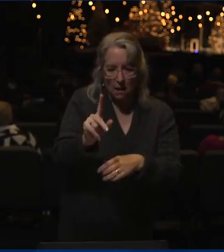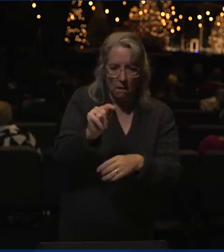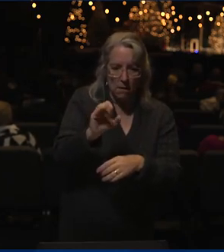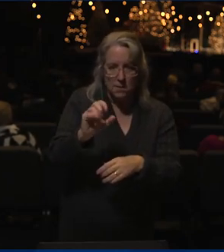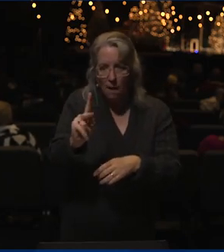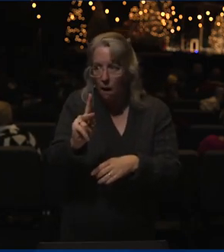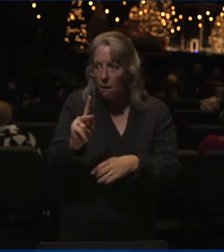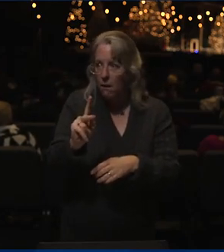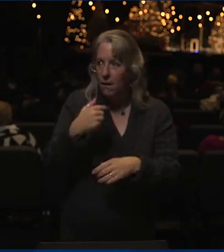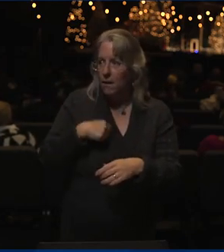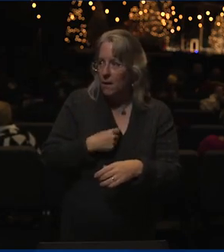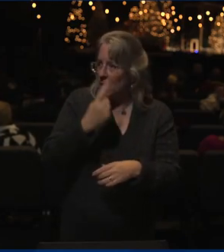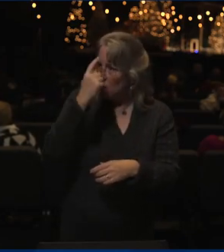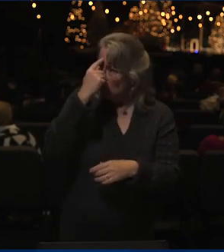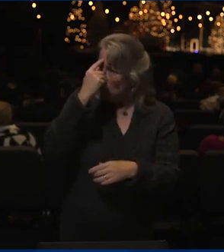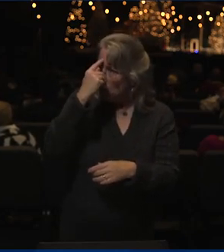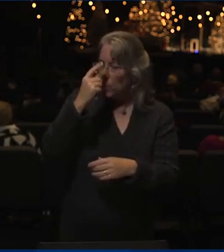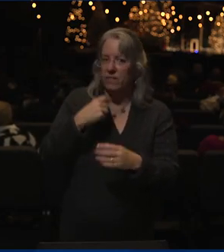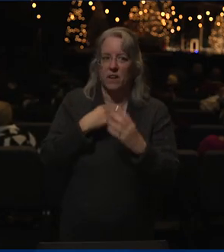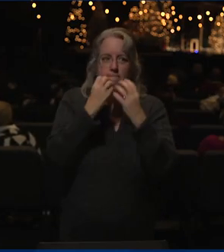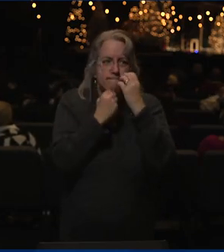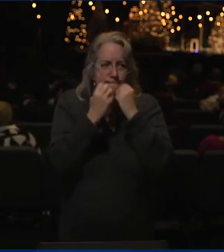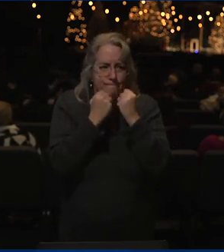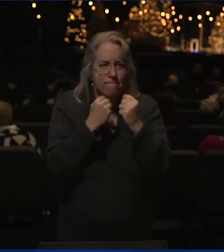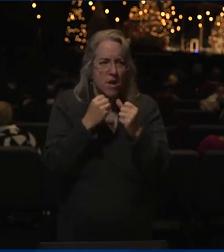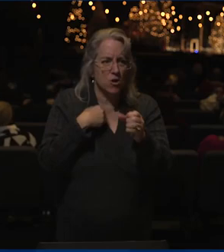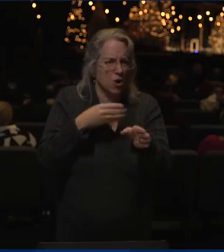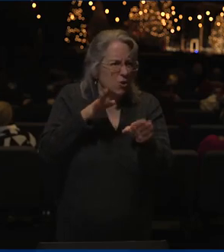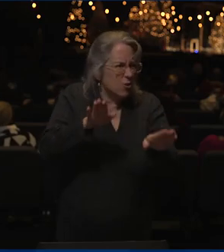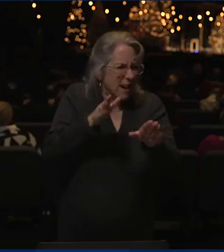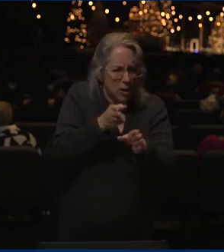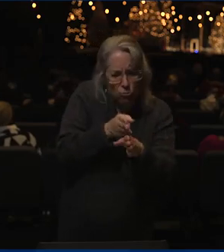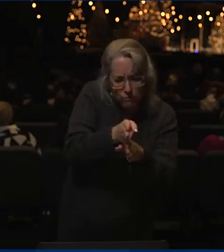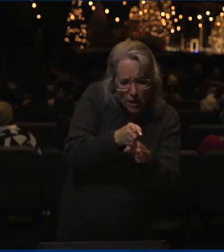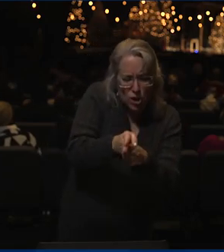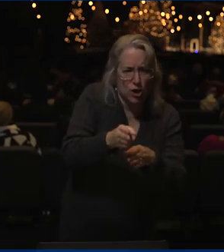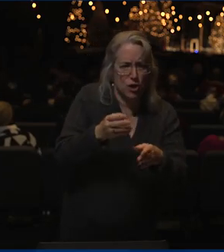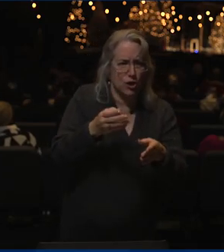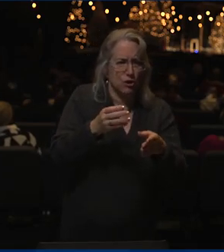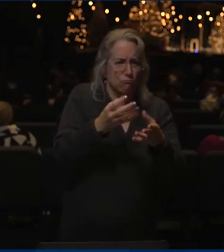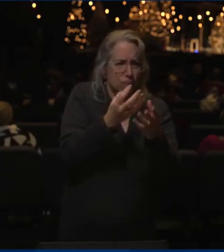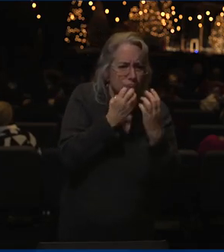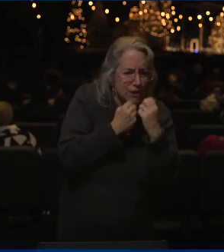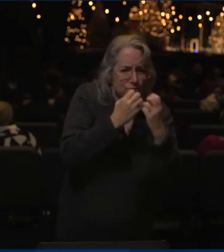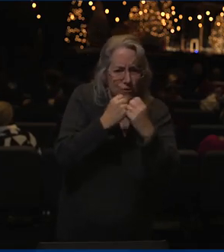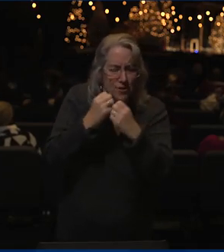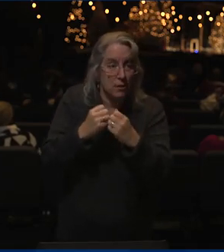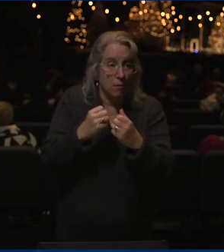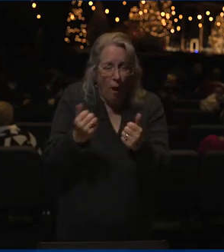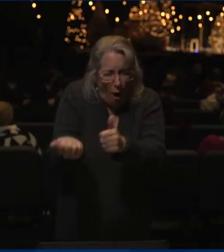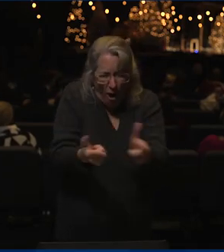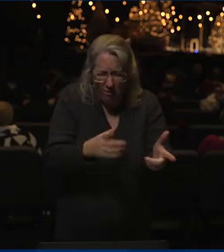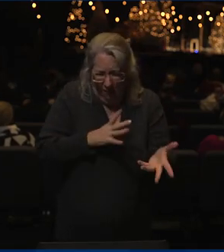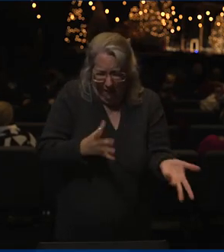treasure is a great career and everything working out. We think that treasure is all of those things, and all of those things they're fine.